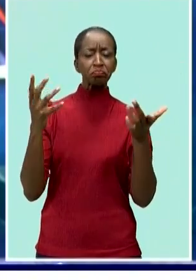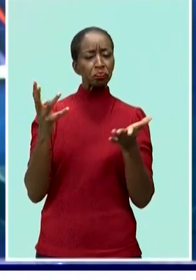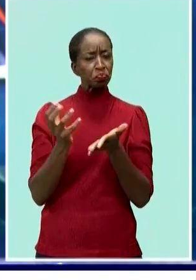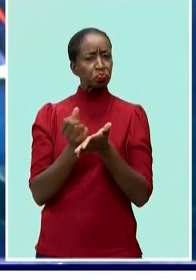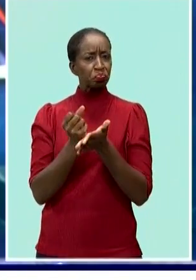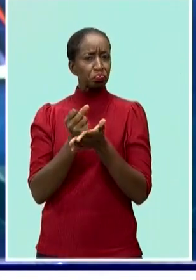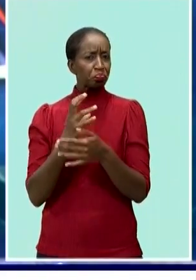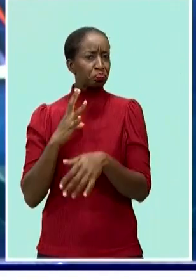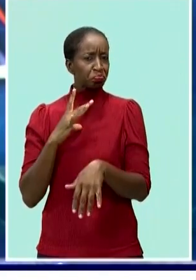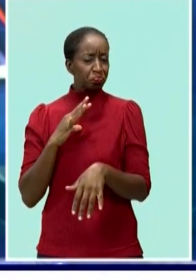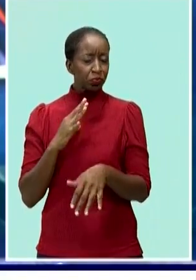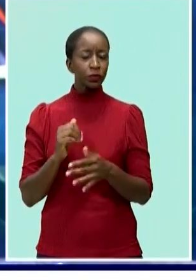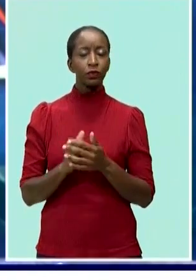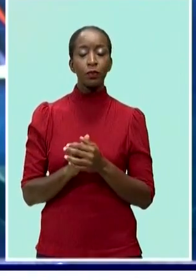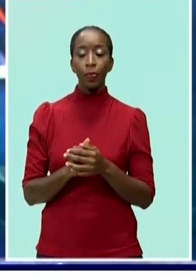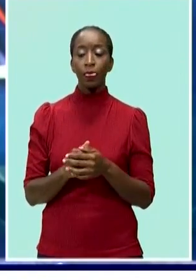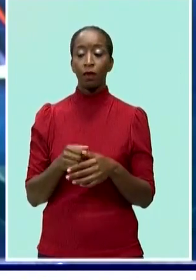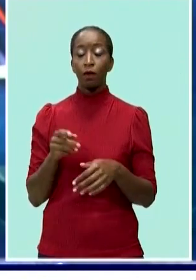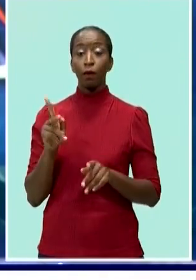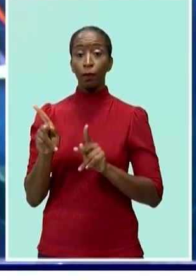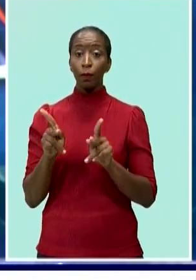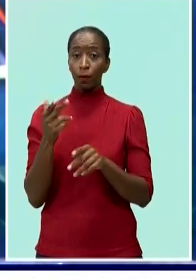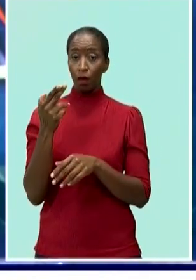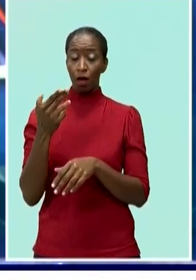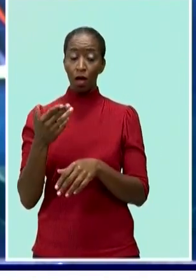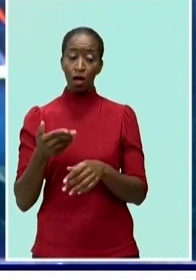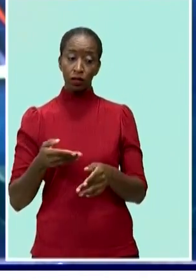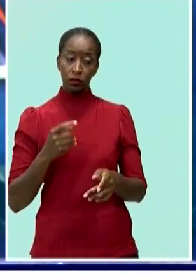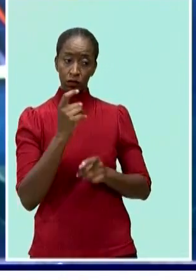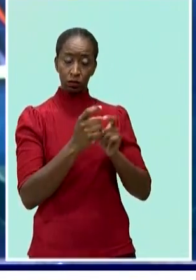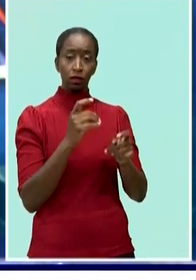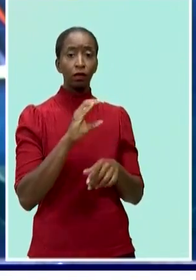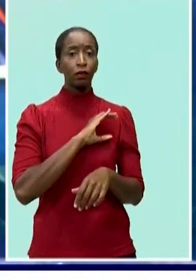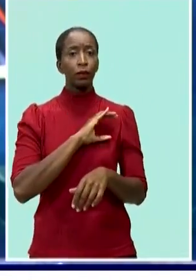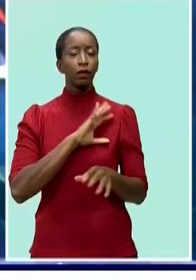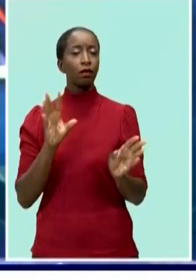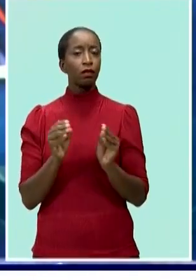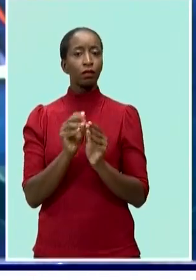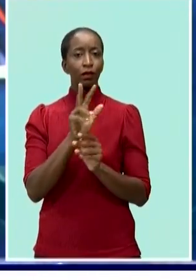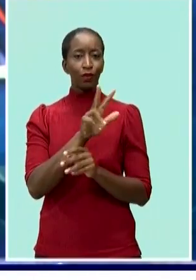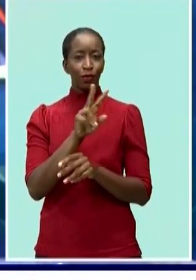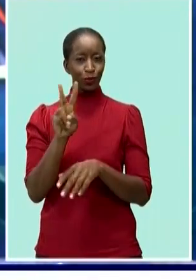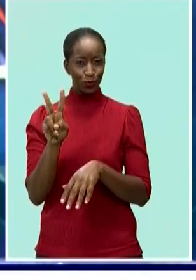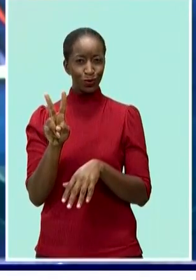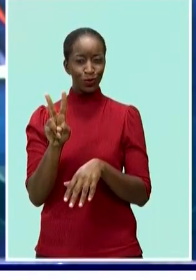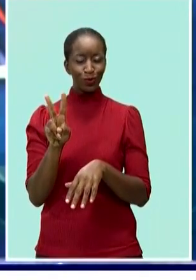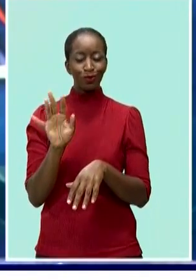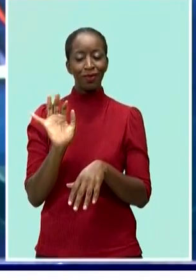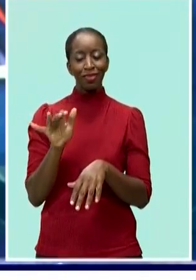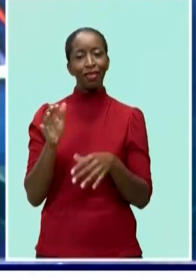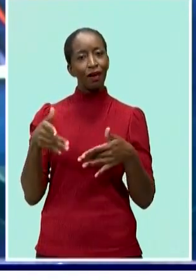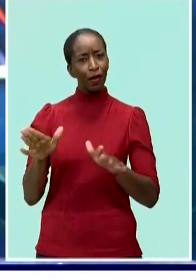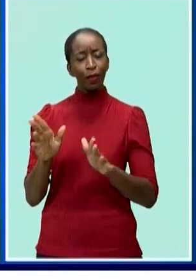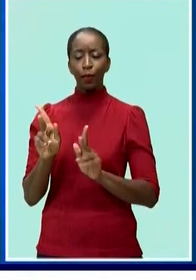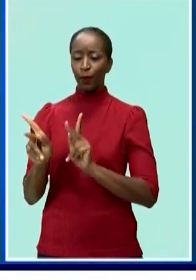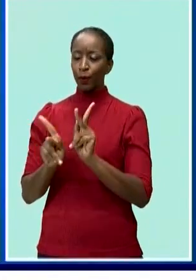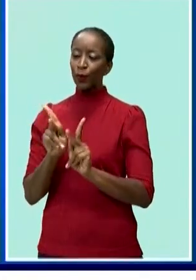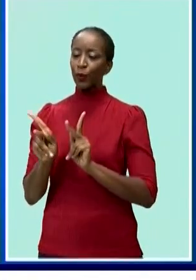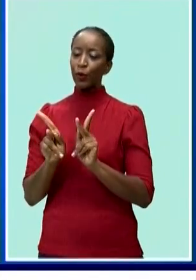turned over to police. Now, he says that the amnesty gave those with illegal guns the chance to do the right thing.